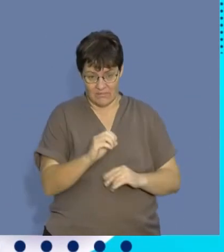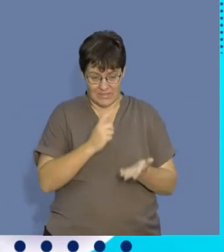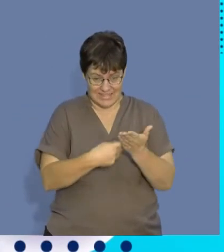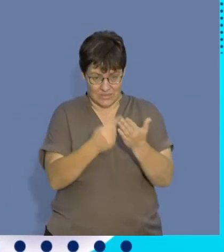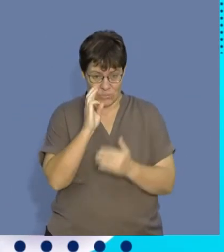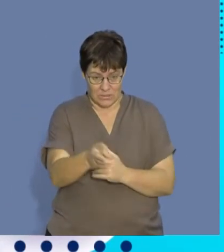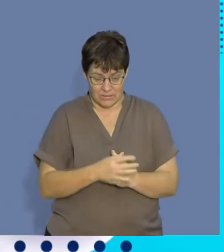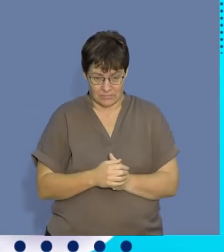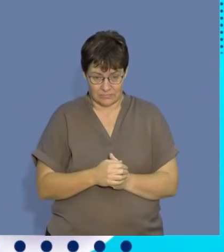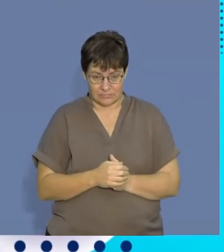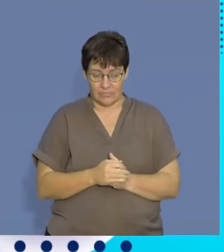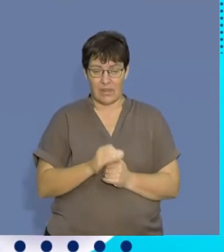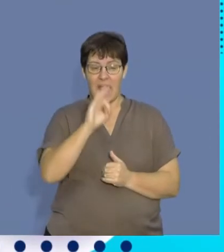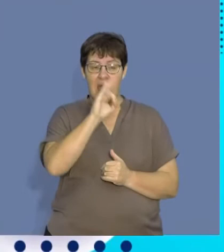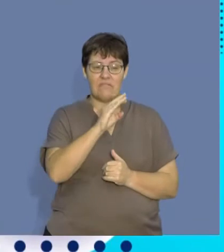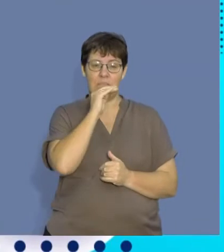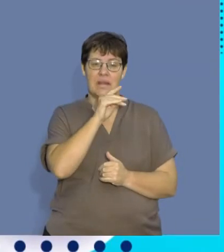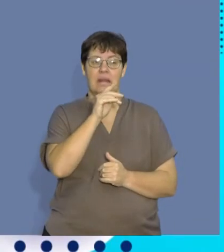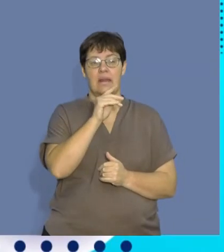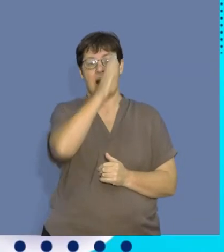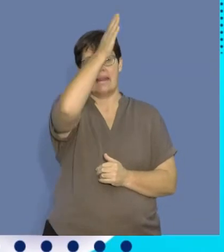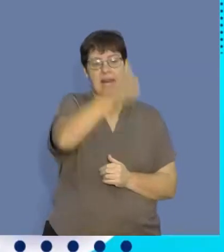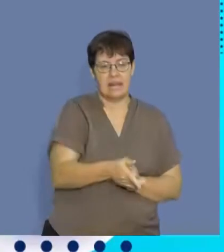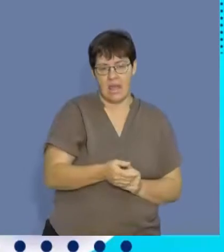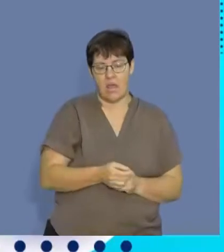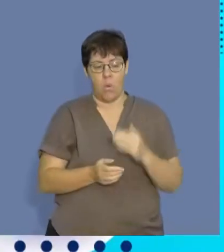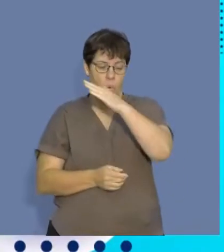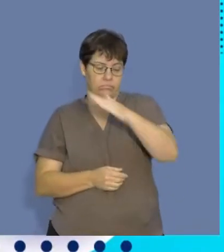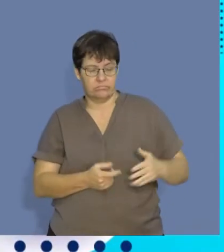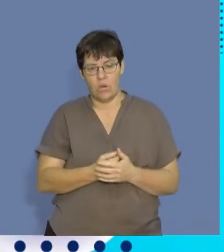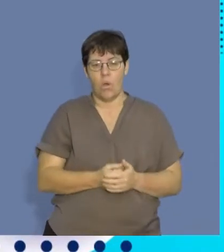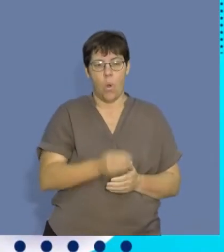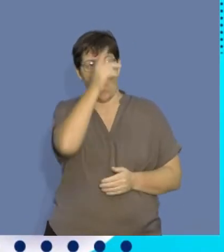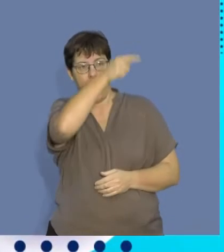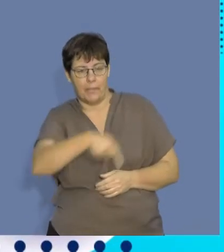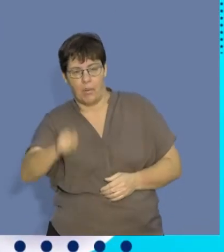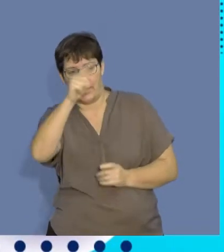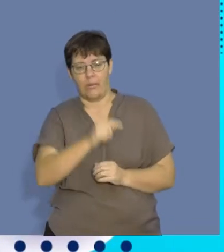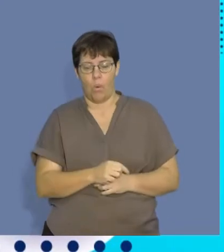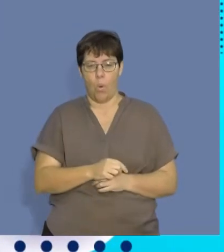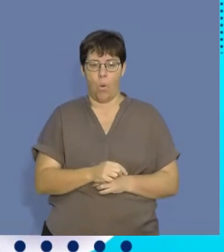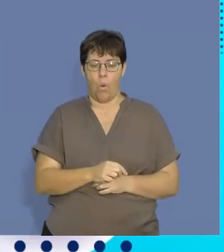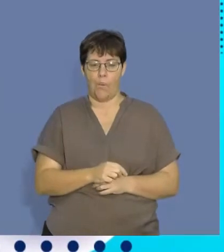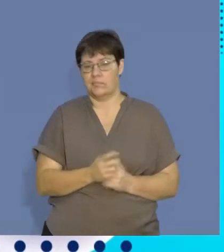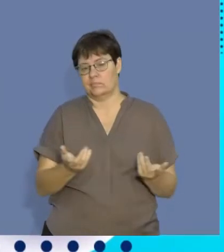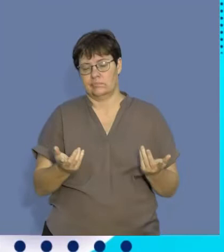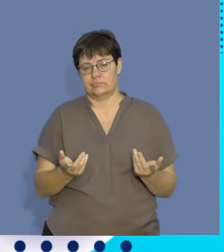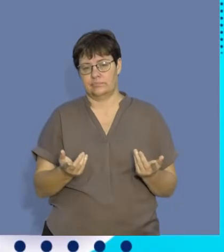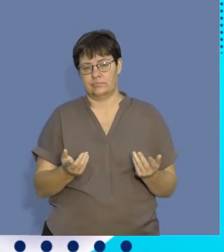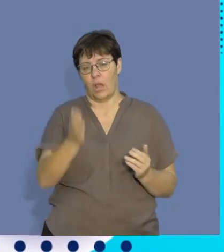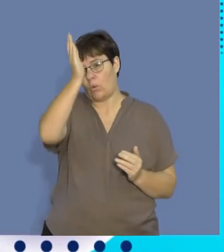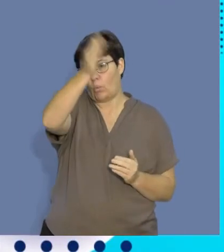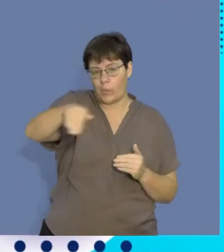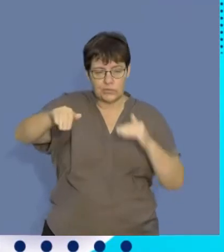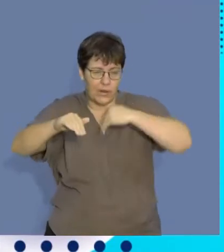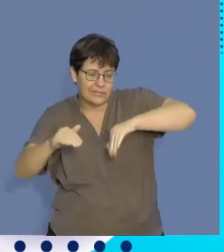So it doesn't mean that f is only linear or quadratic or hyperbolic. No, it can be any function,